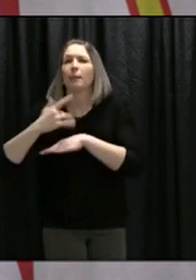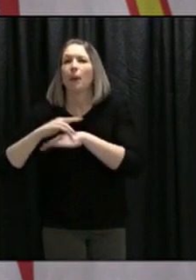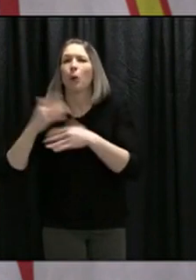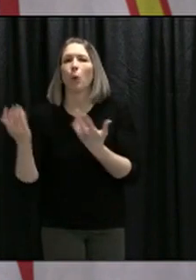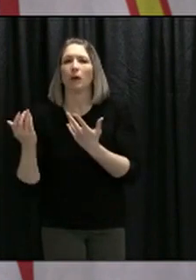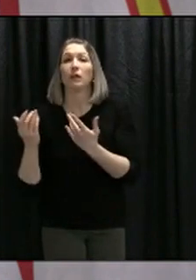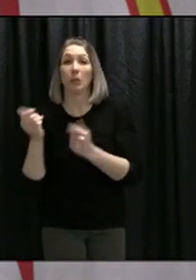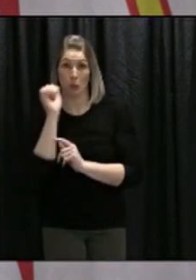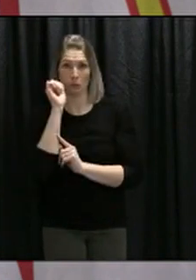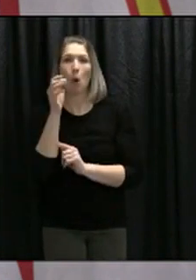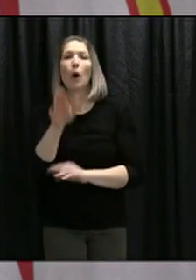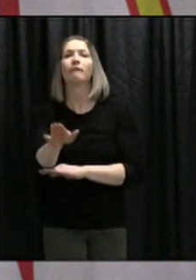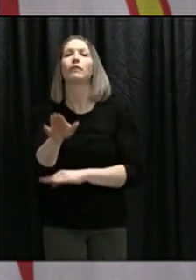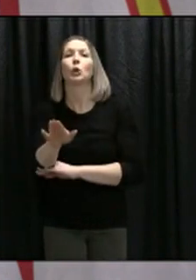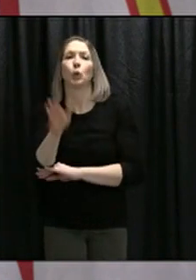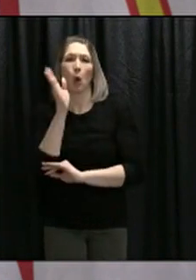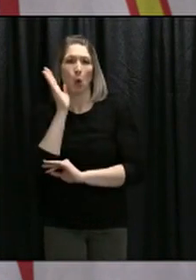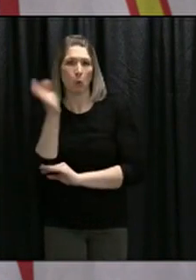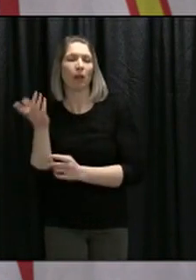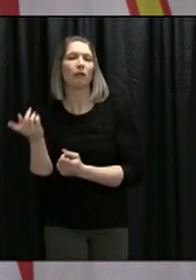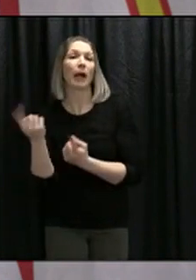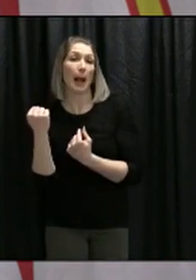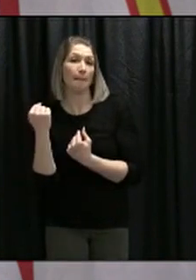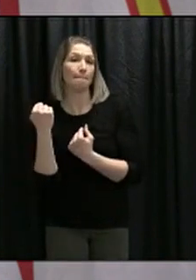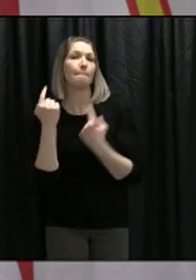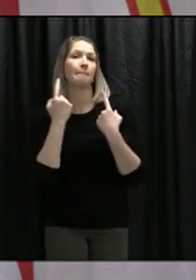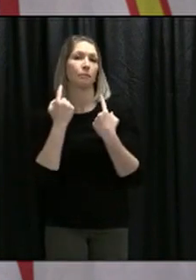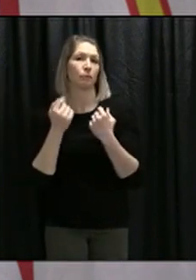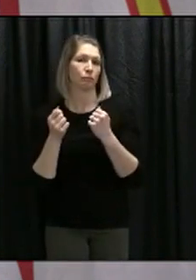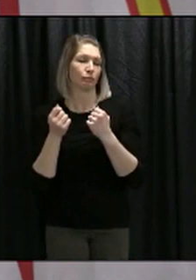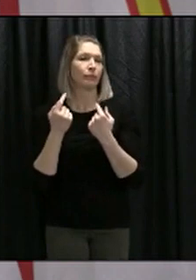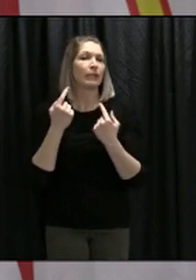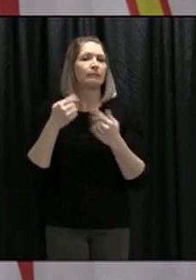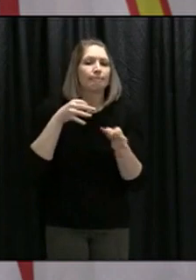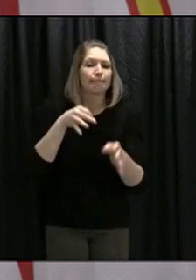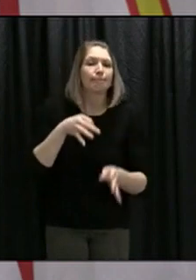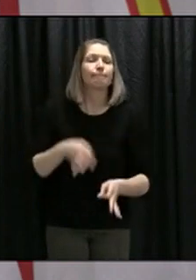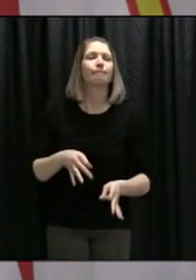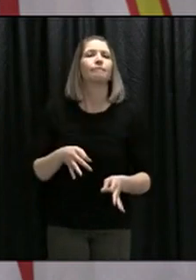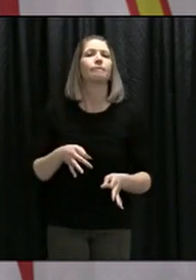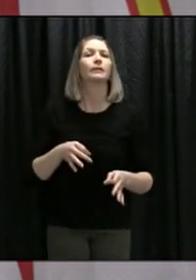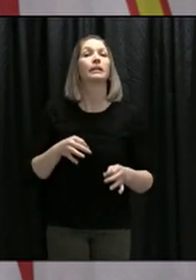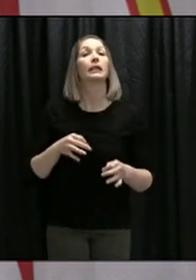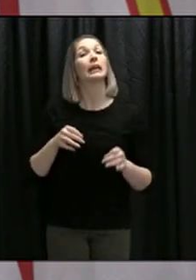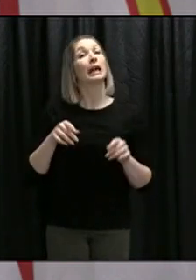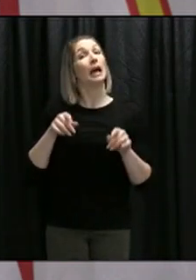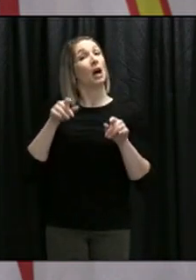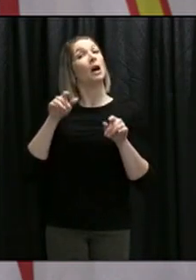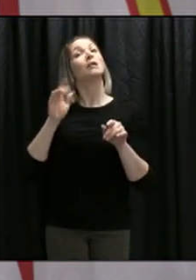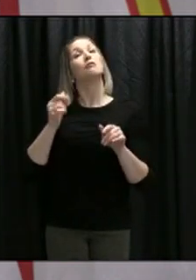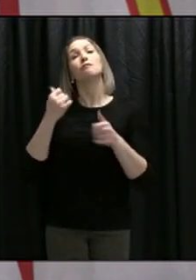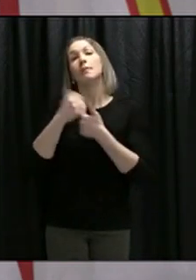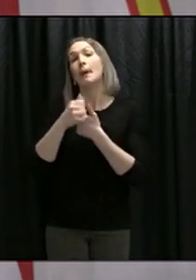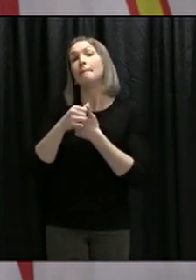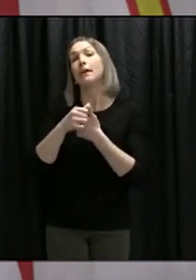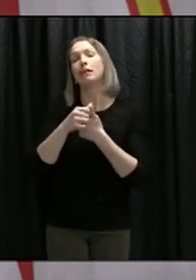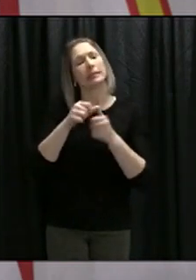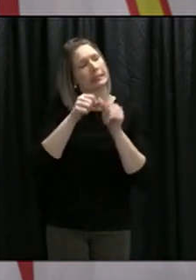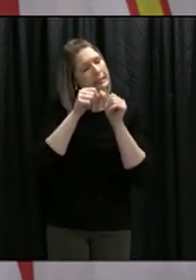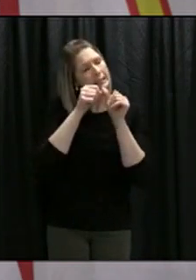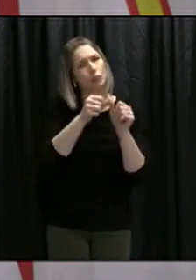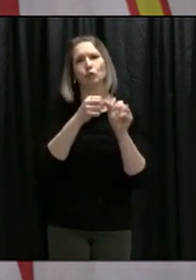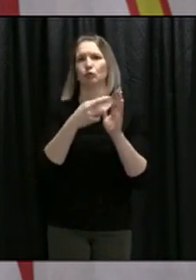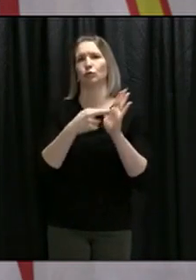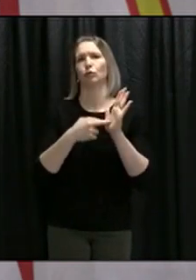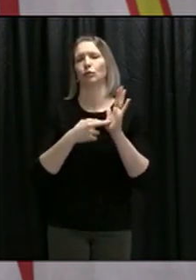she will join us tomorrow and she will address the province, and in the meantime, we will all continue to follow the guidelines that